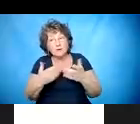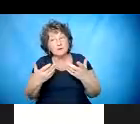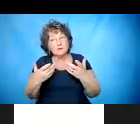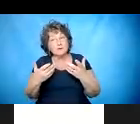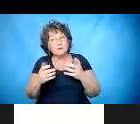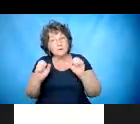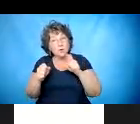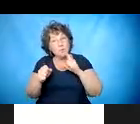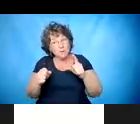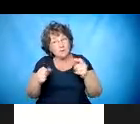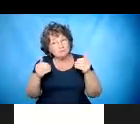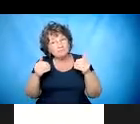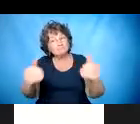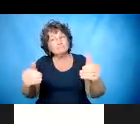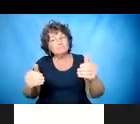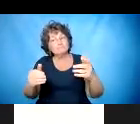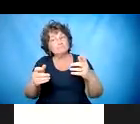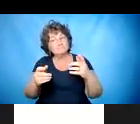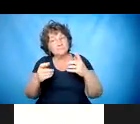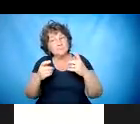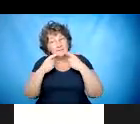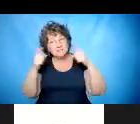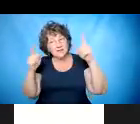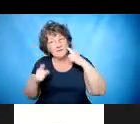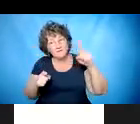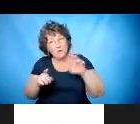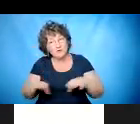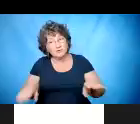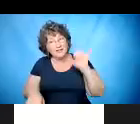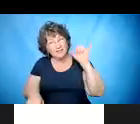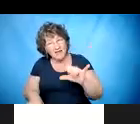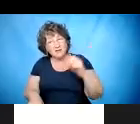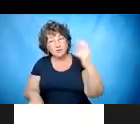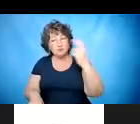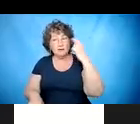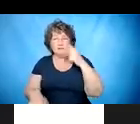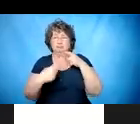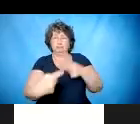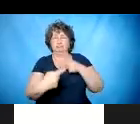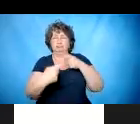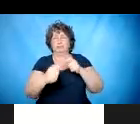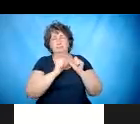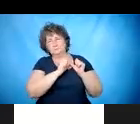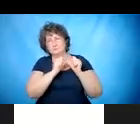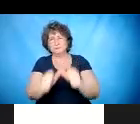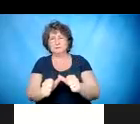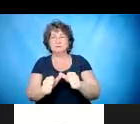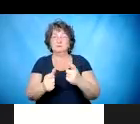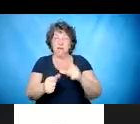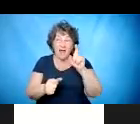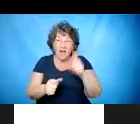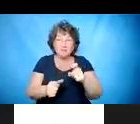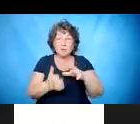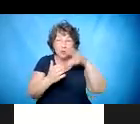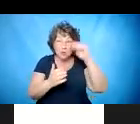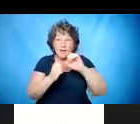our children, as they are the reason we keep fighting. We must learn how to ask for things and how to